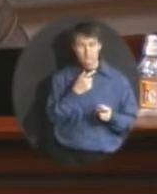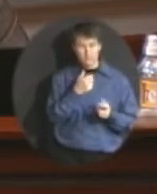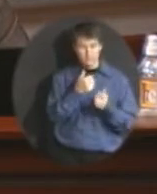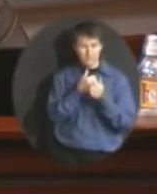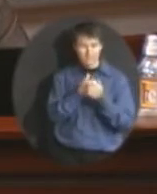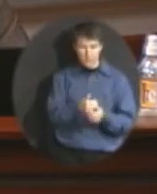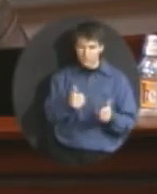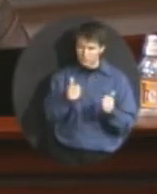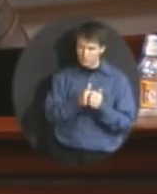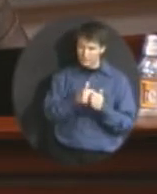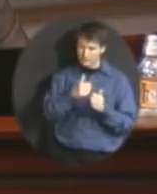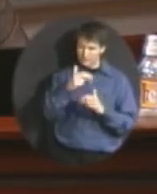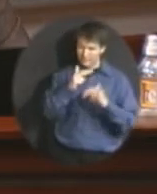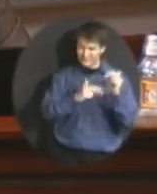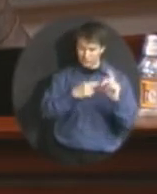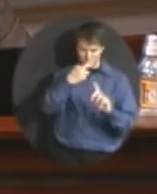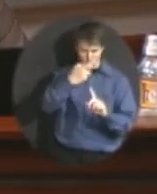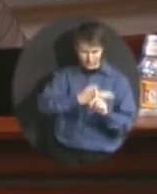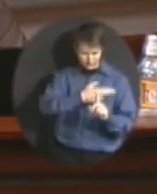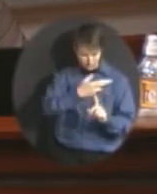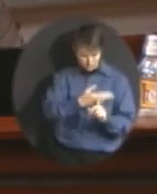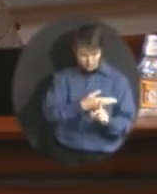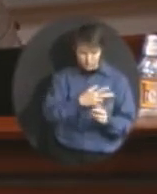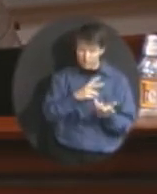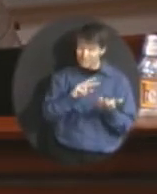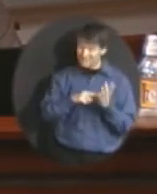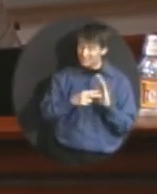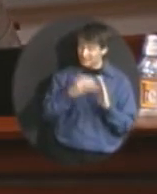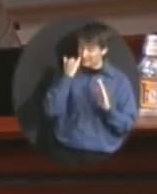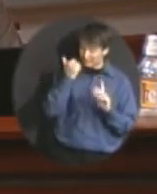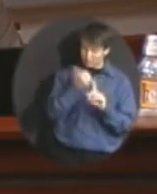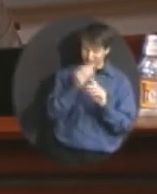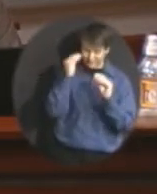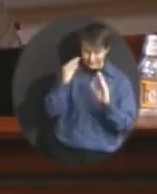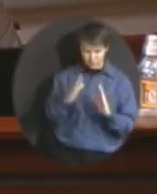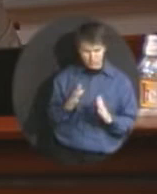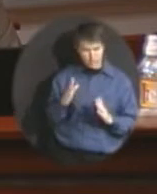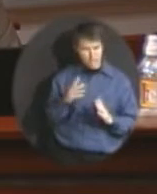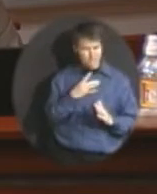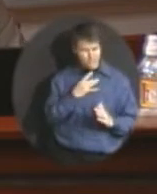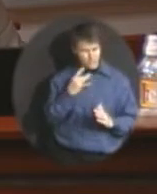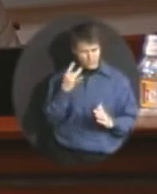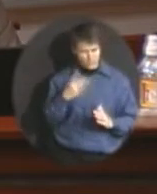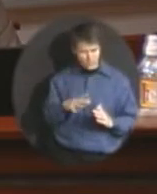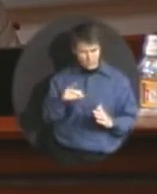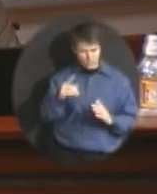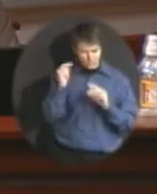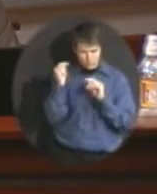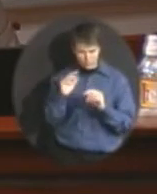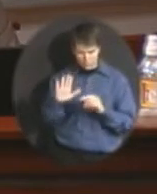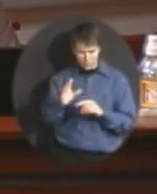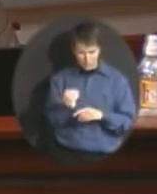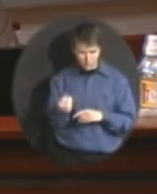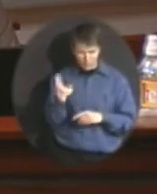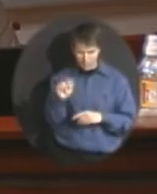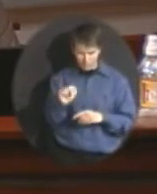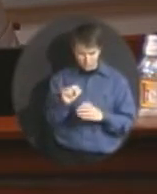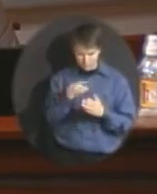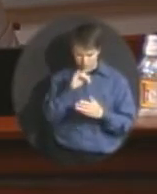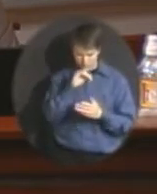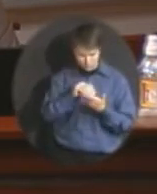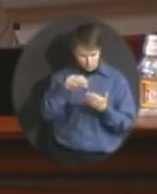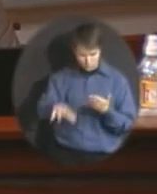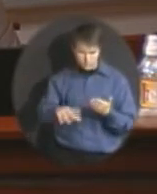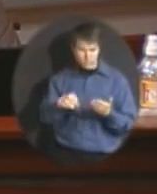facility rental. So if you're a teacher, we don't like the practice of you tutoring your own kids or tutoring kids for pay at